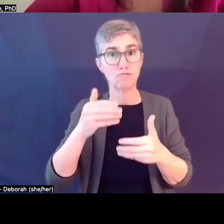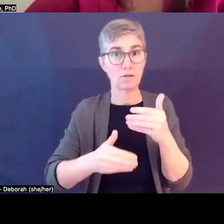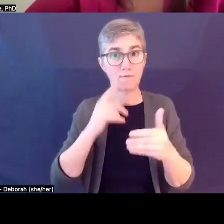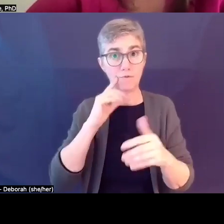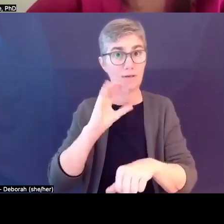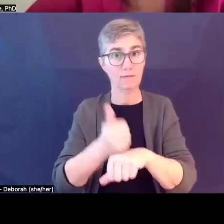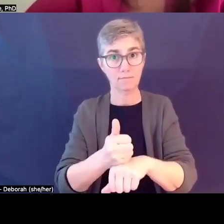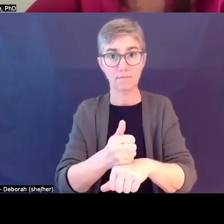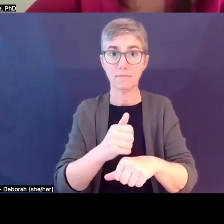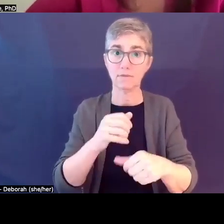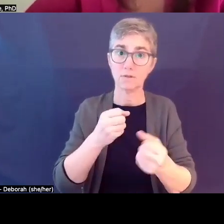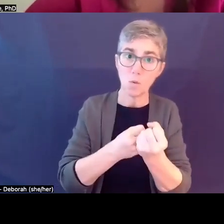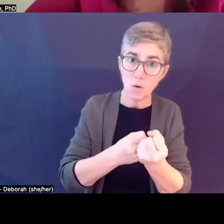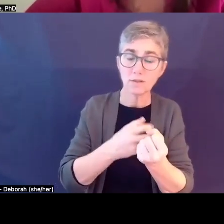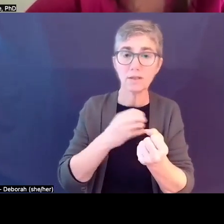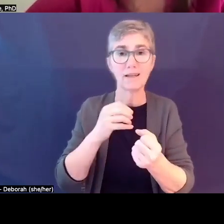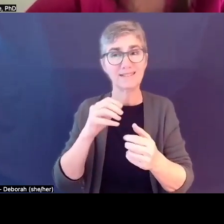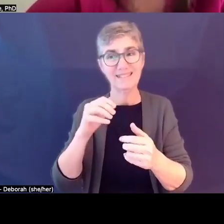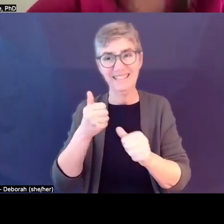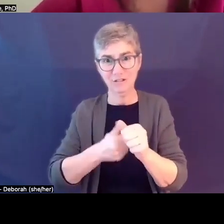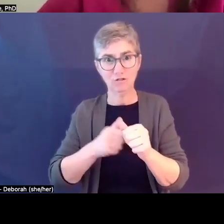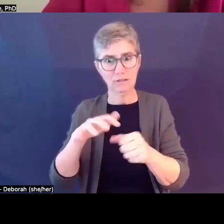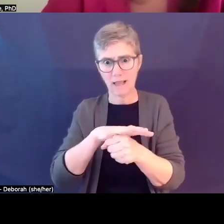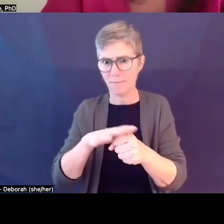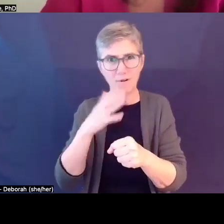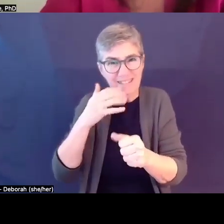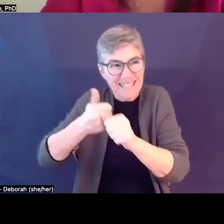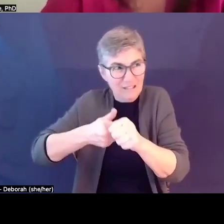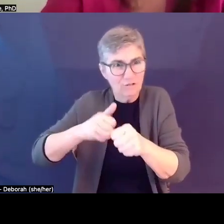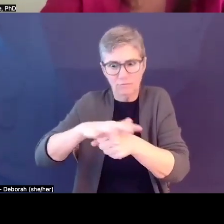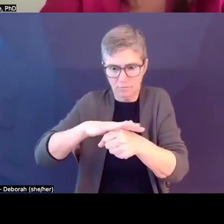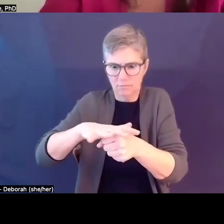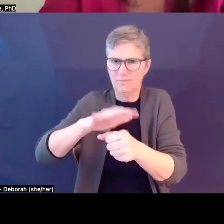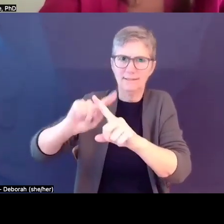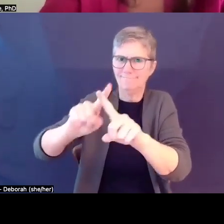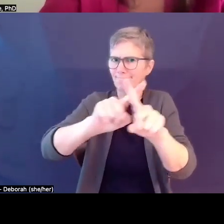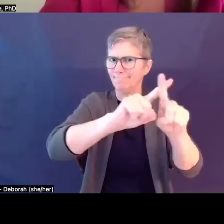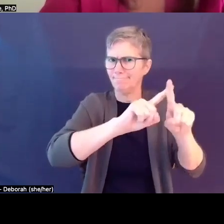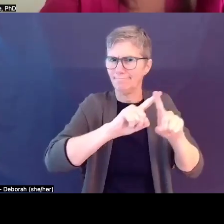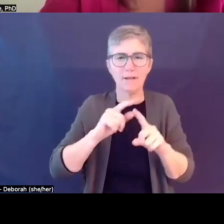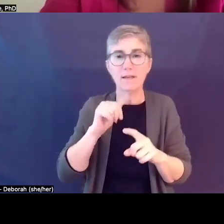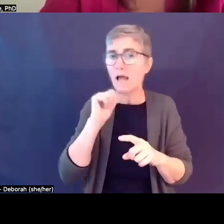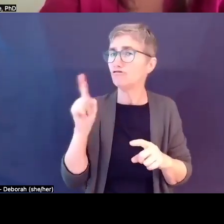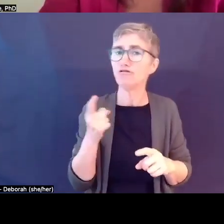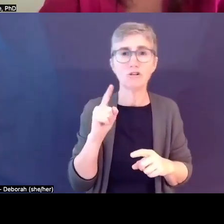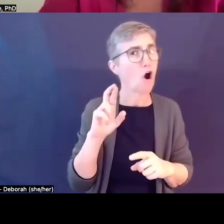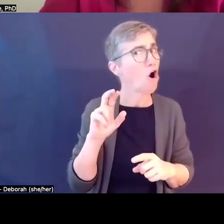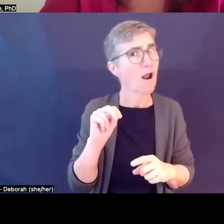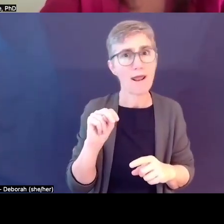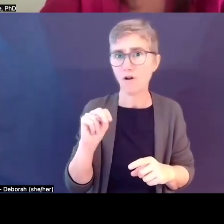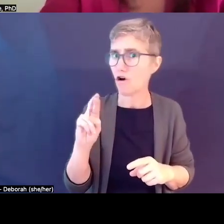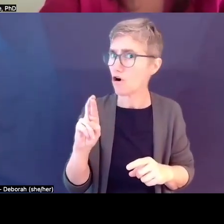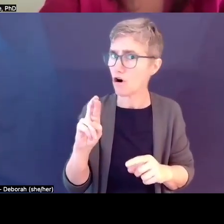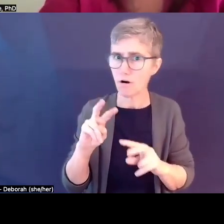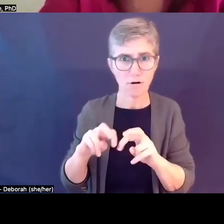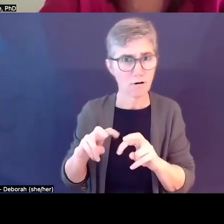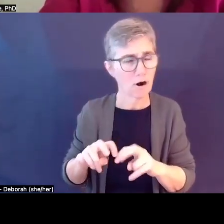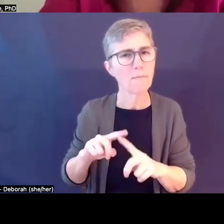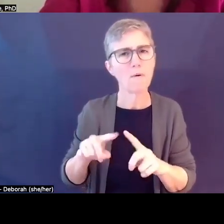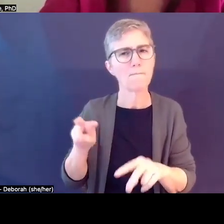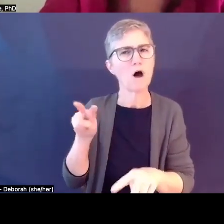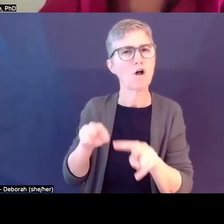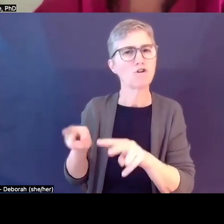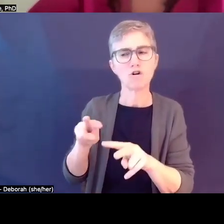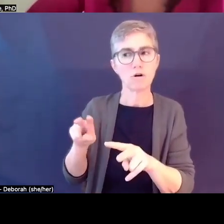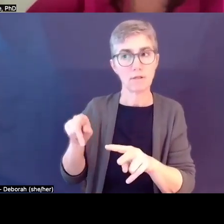supports in sites because of differences in local settings. We monitor not just R&R implementation in phase 2, but we also monitor adoption